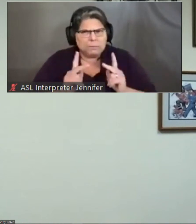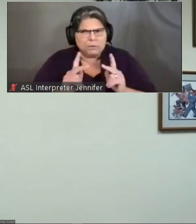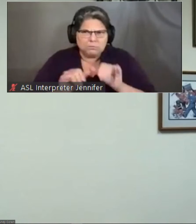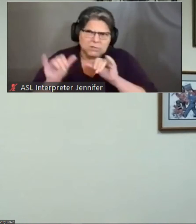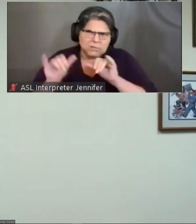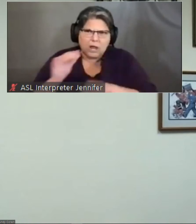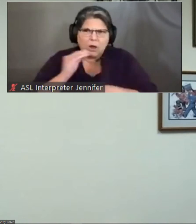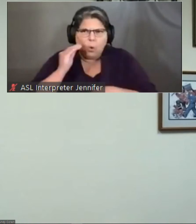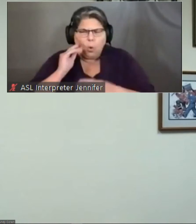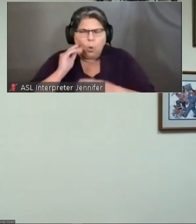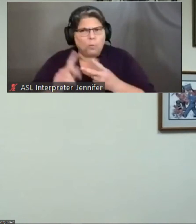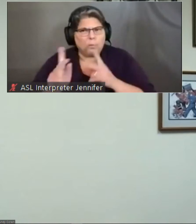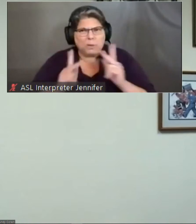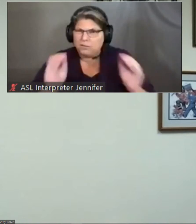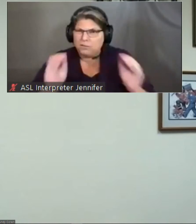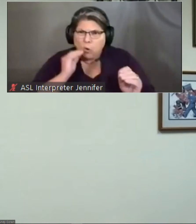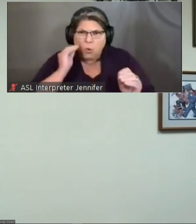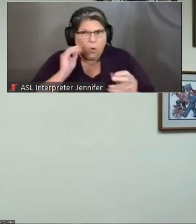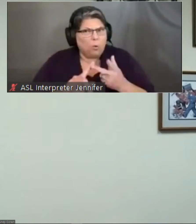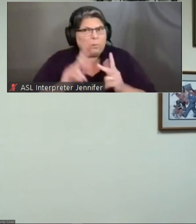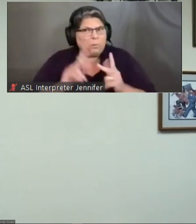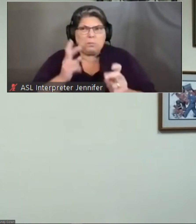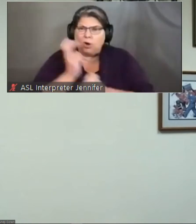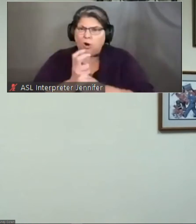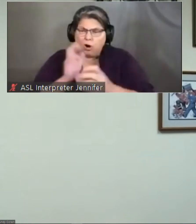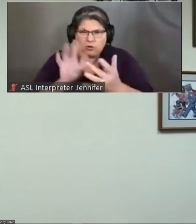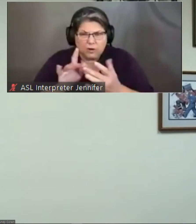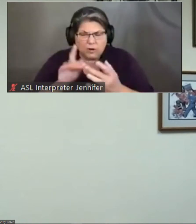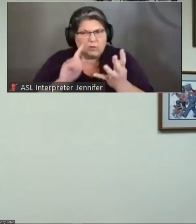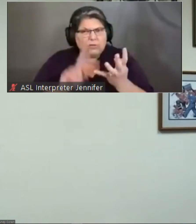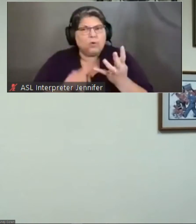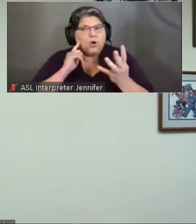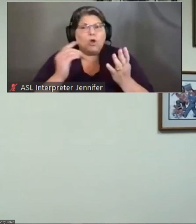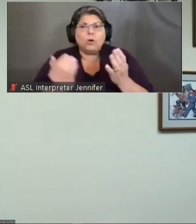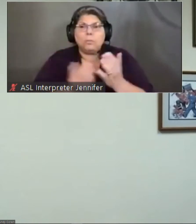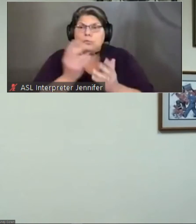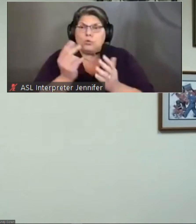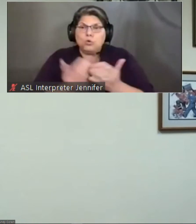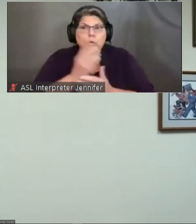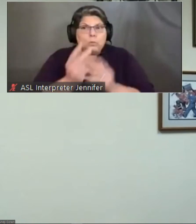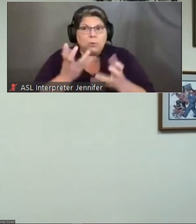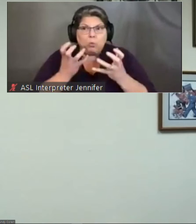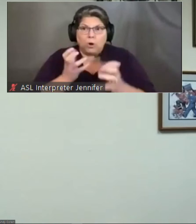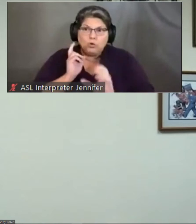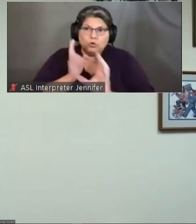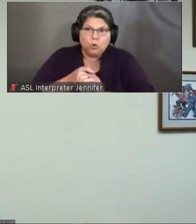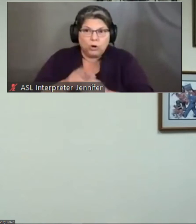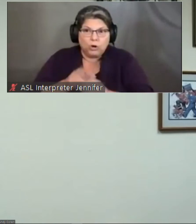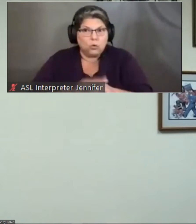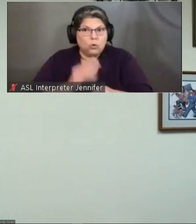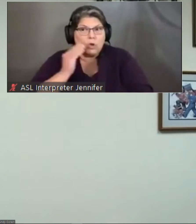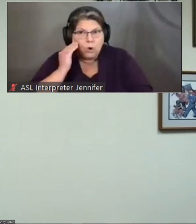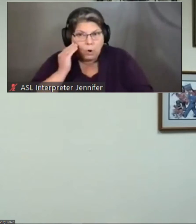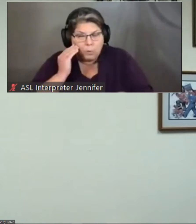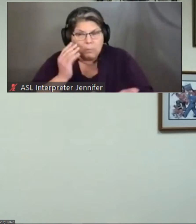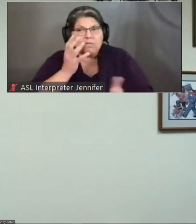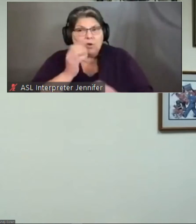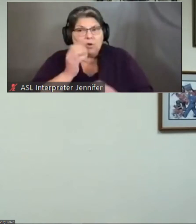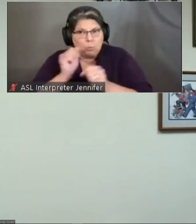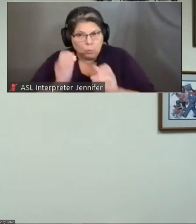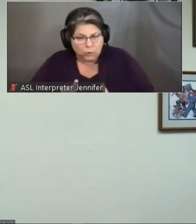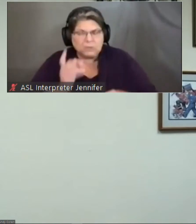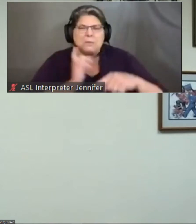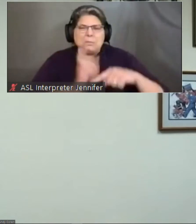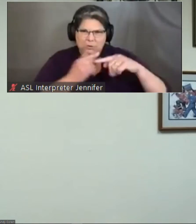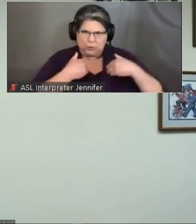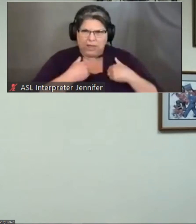people, people who are hard to reach, and for new nursing home admissions and migrant workers. And we also give some to each of our clinics so it's